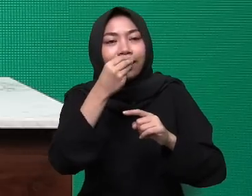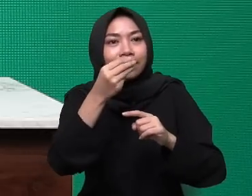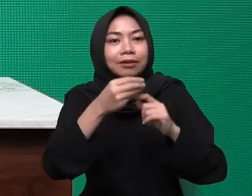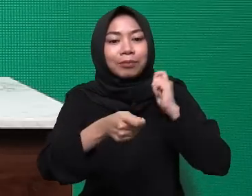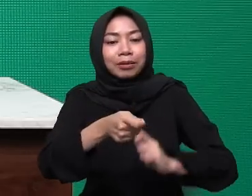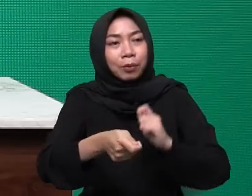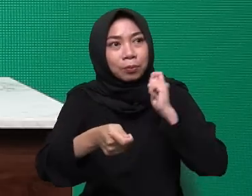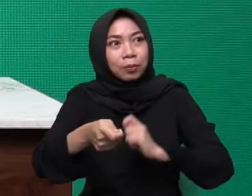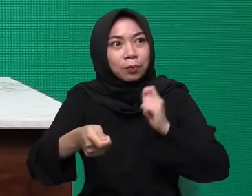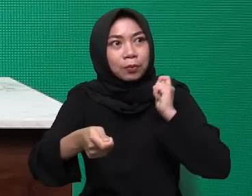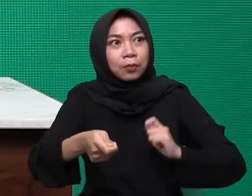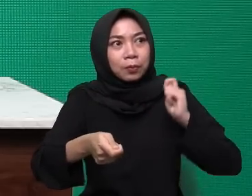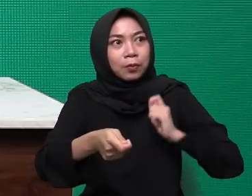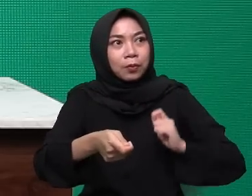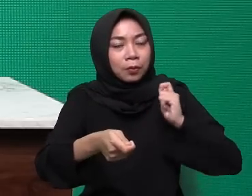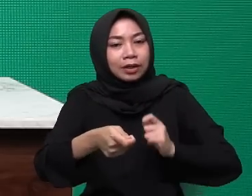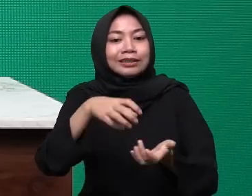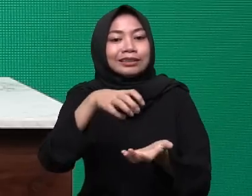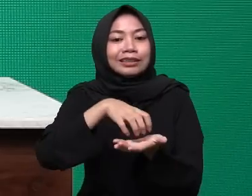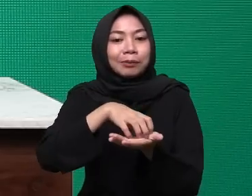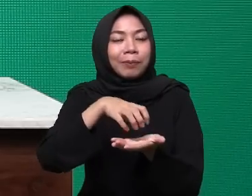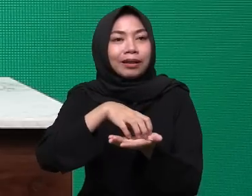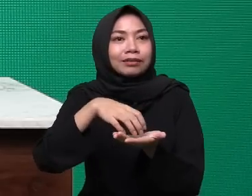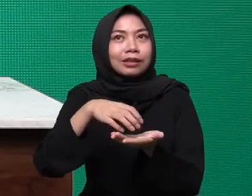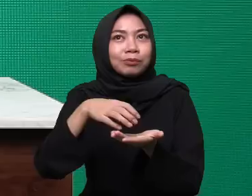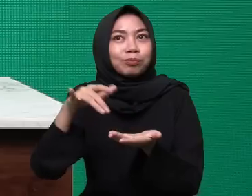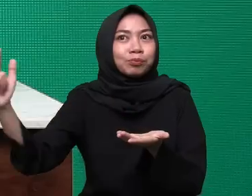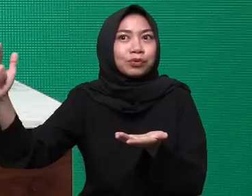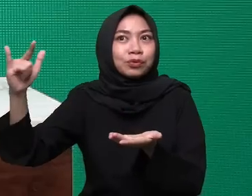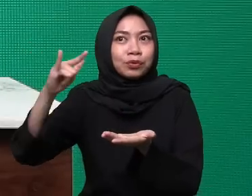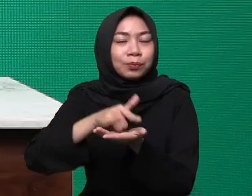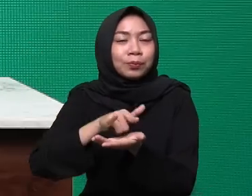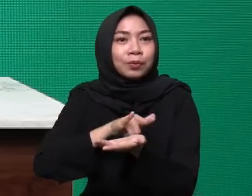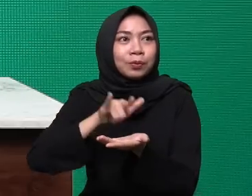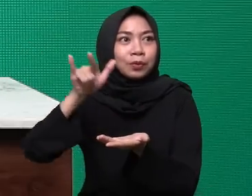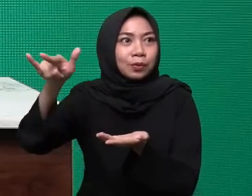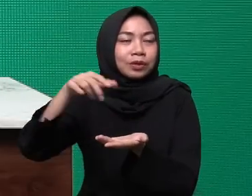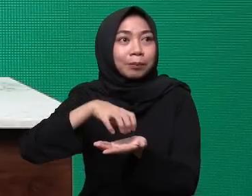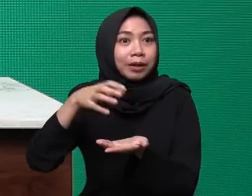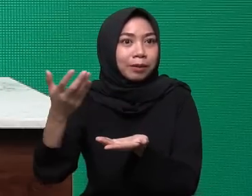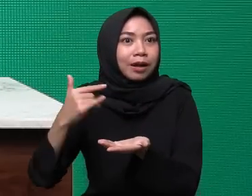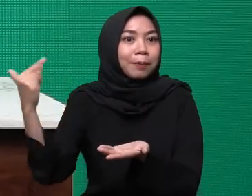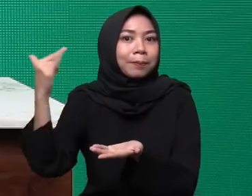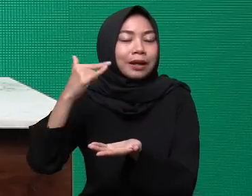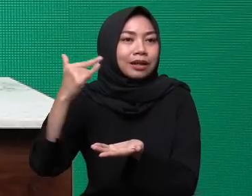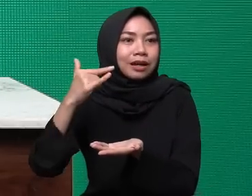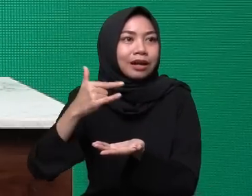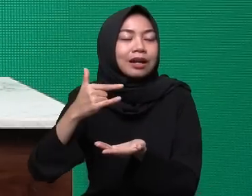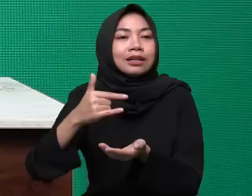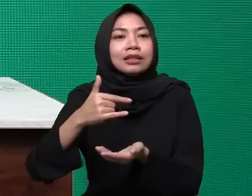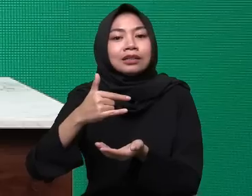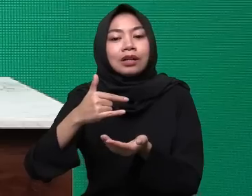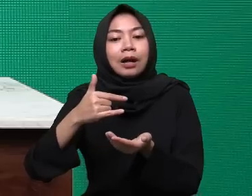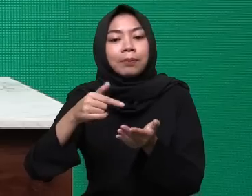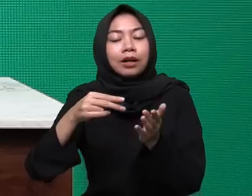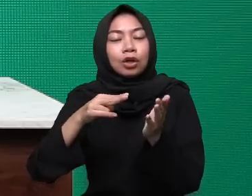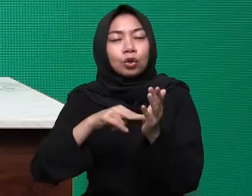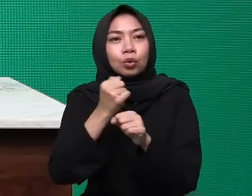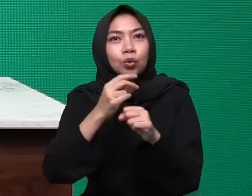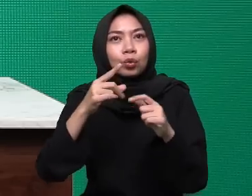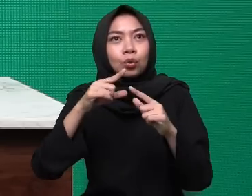disinfectant in both international arrivals and departure gate of Bandara Ngurah Rai Bali, Sentani Airport,